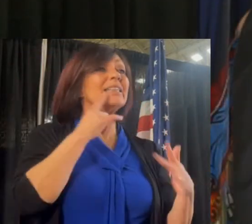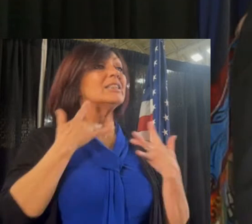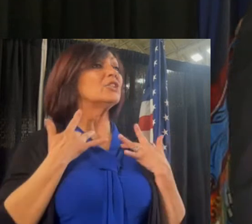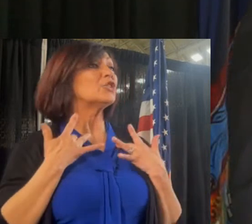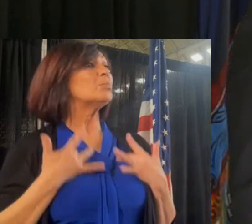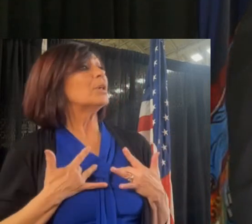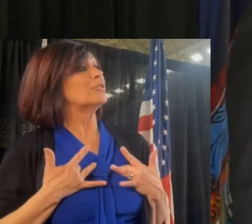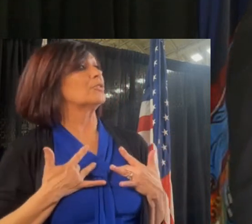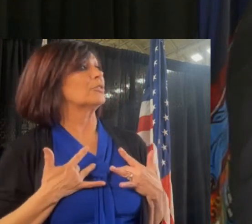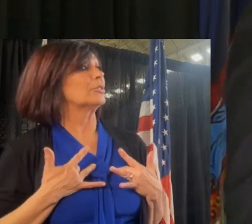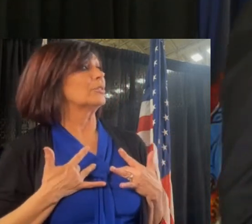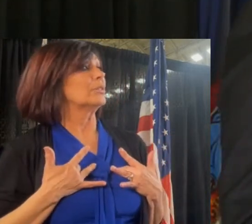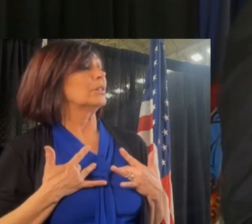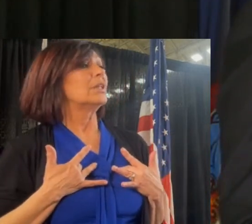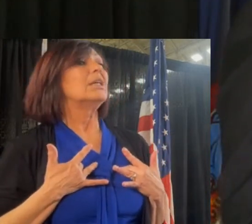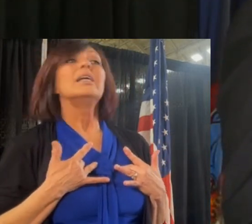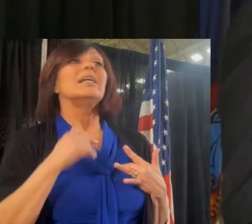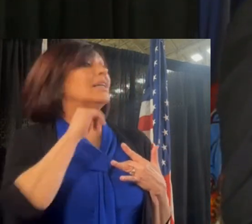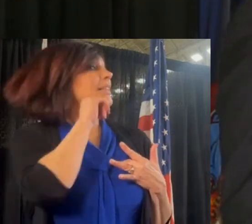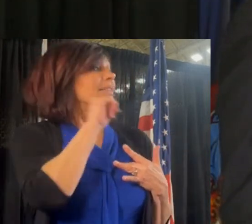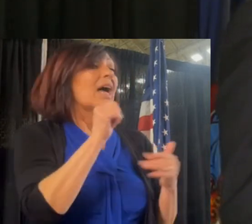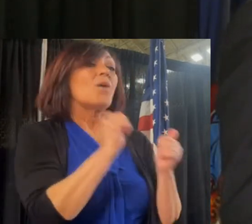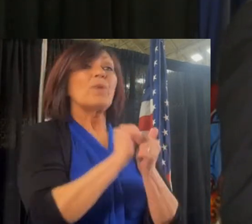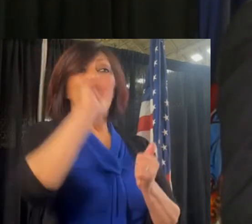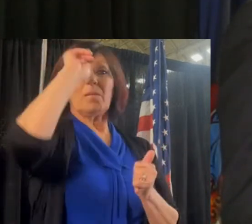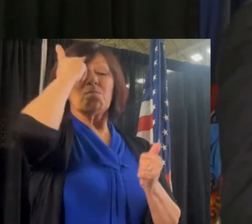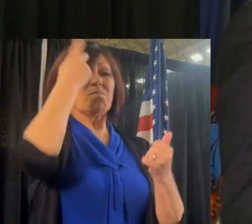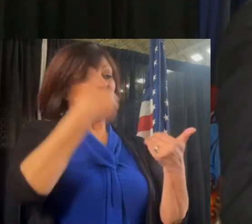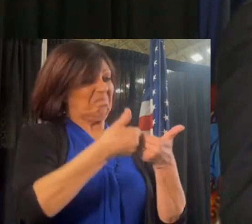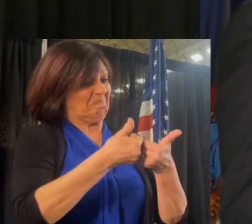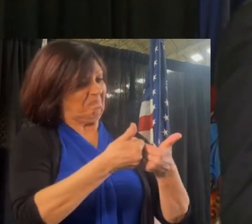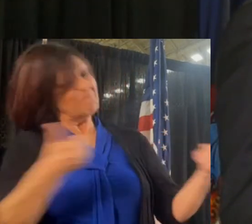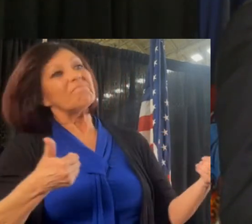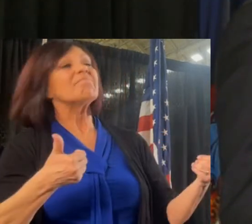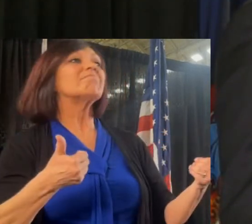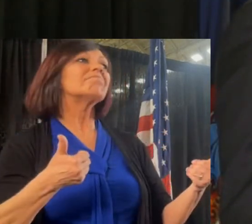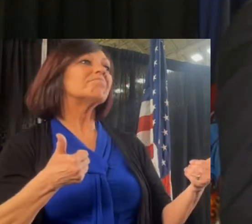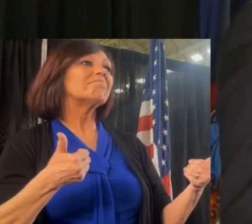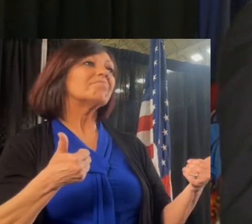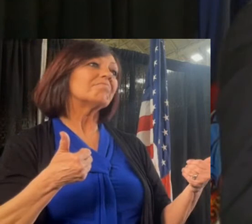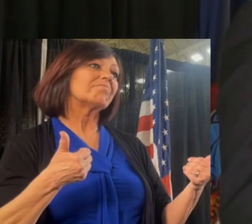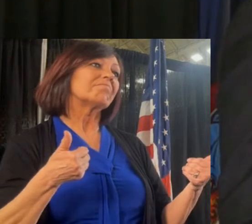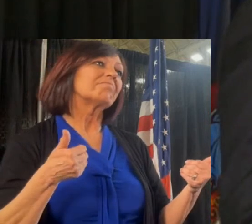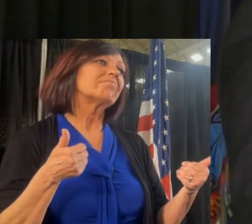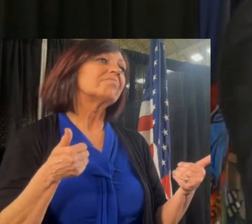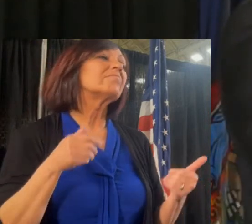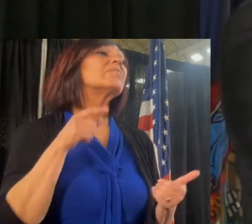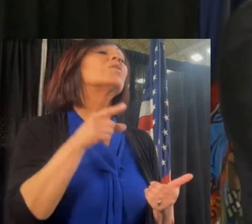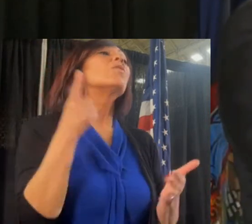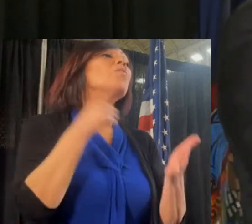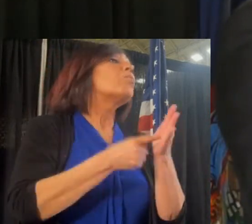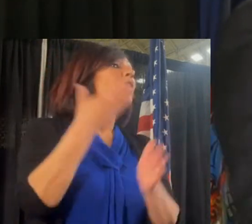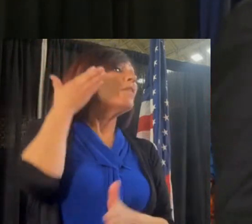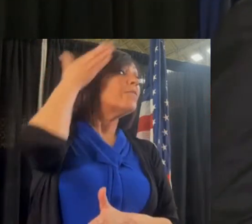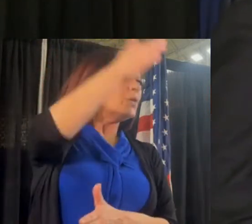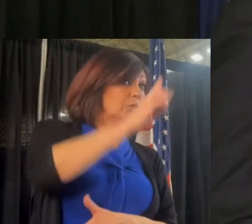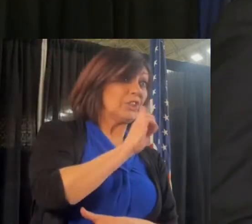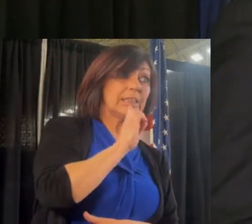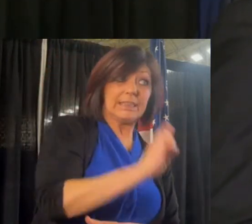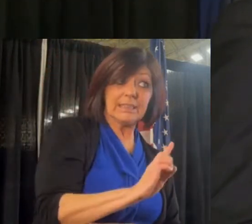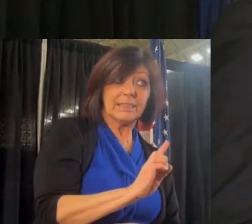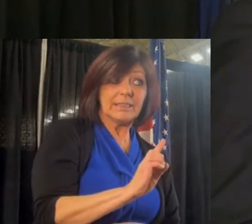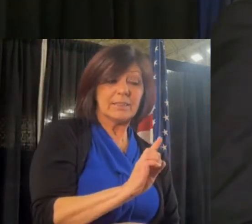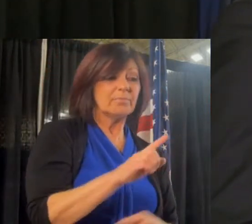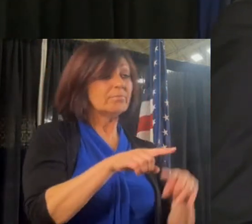depression. Not with the political divisions in our community deepened even further. What the future is